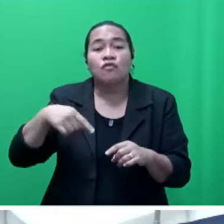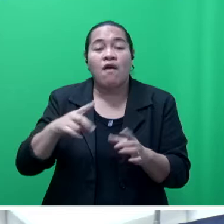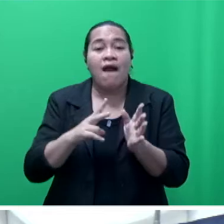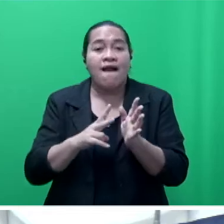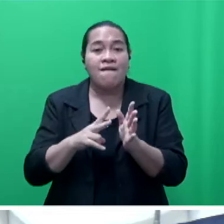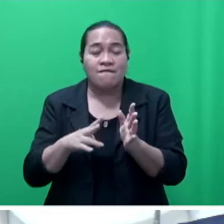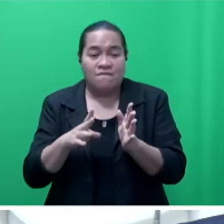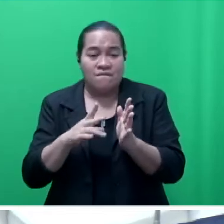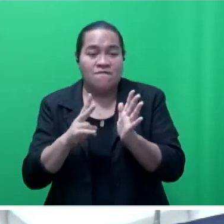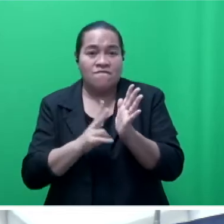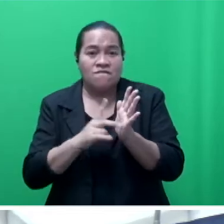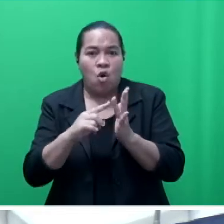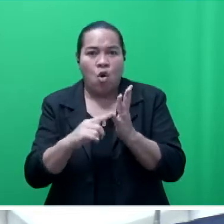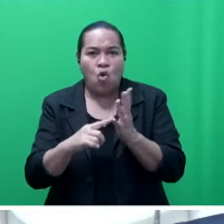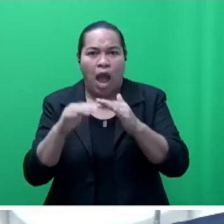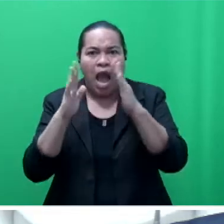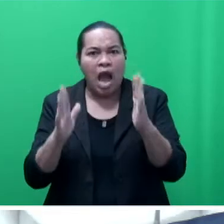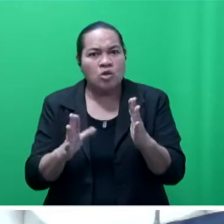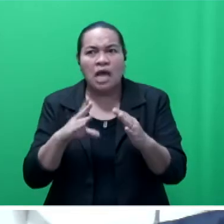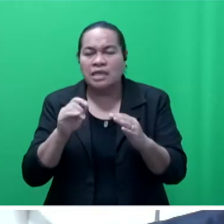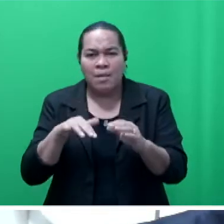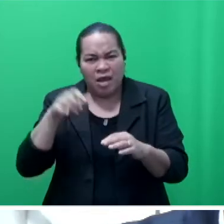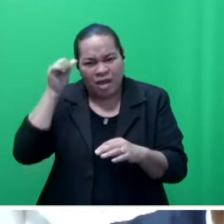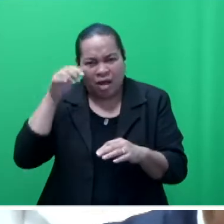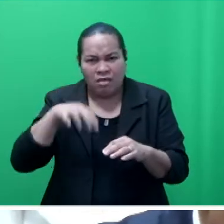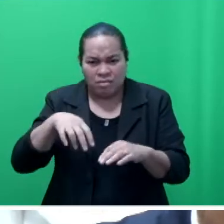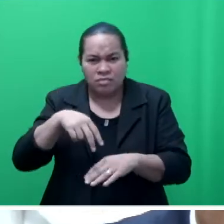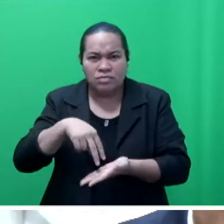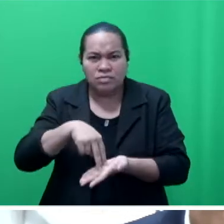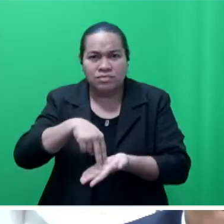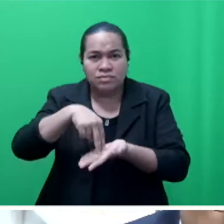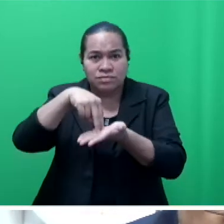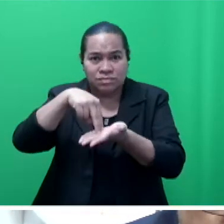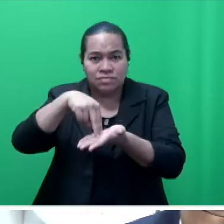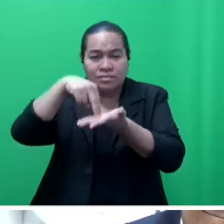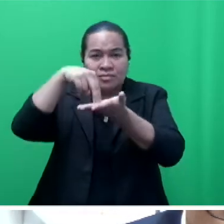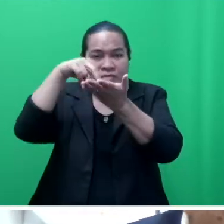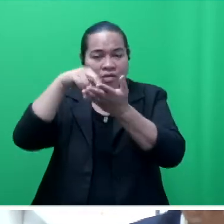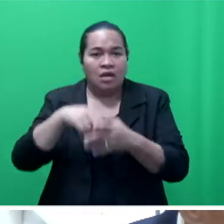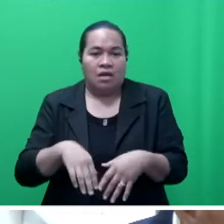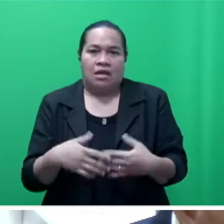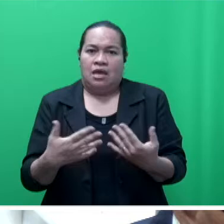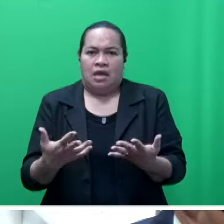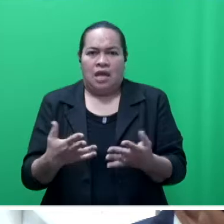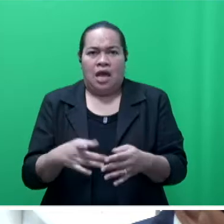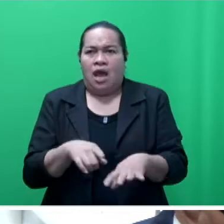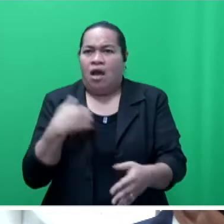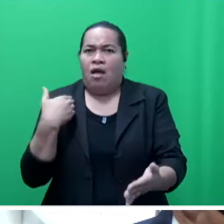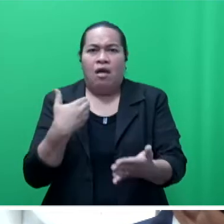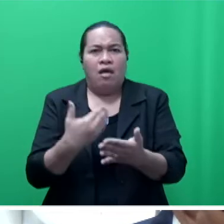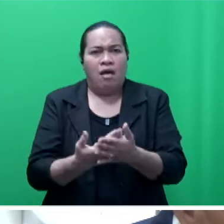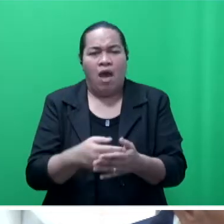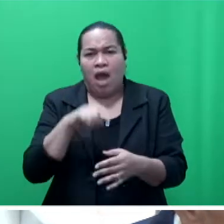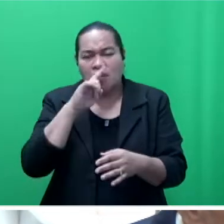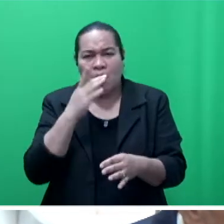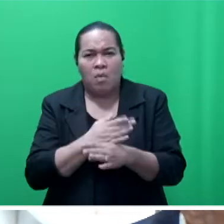can have lifts that actually don't work for months. There's absolutely nothing in the tenancy agreement that gives any relief to the tenant, which in this case is